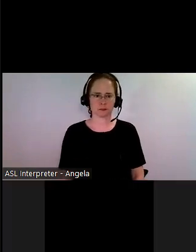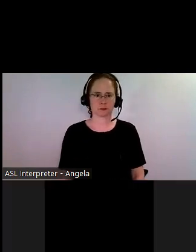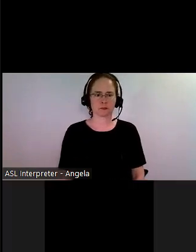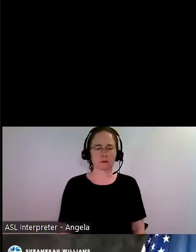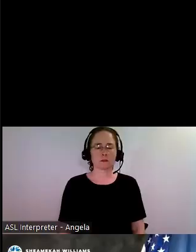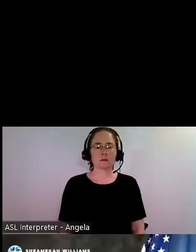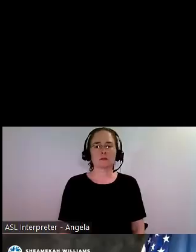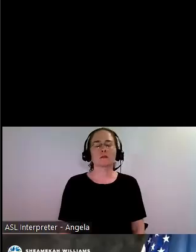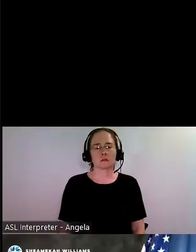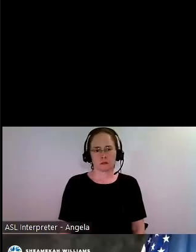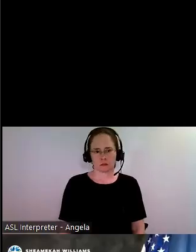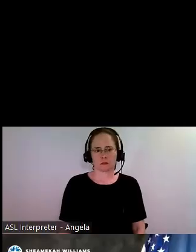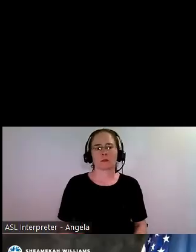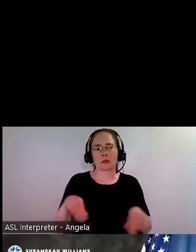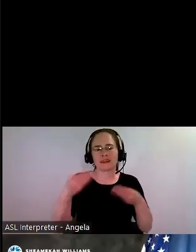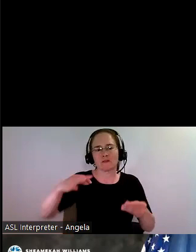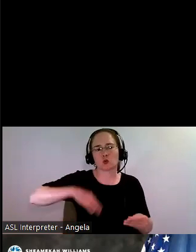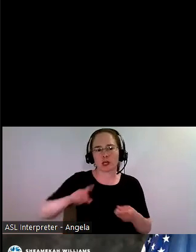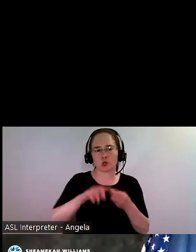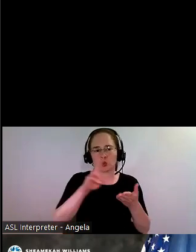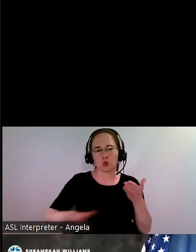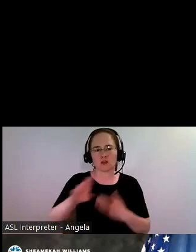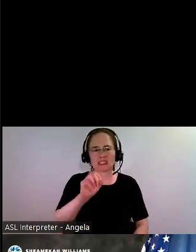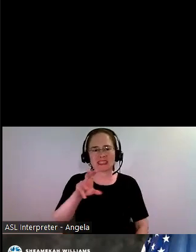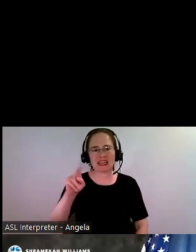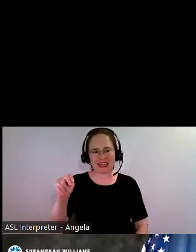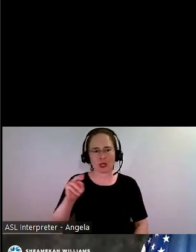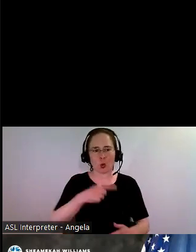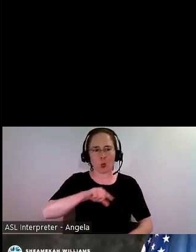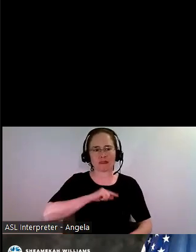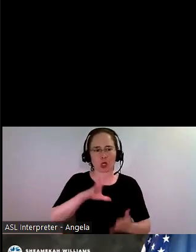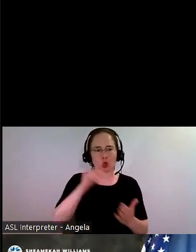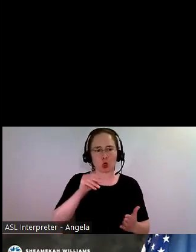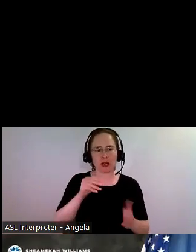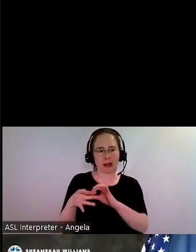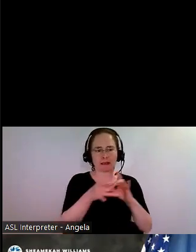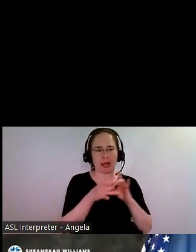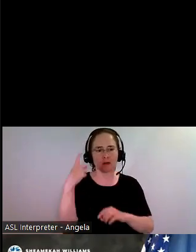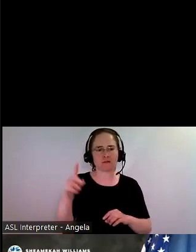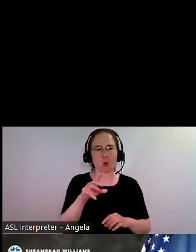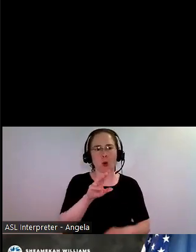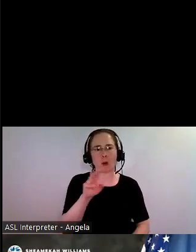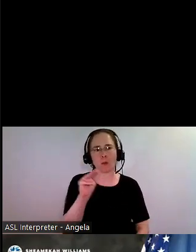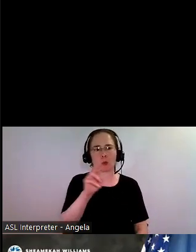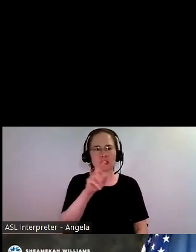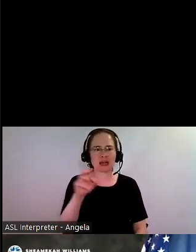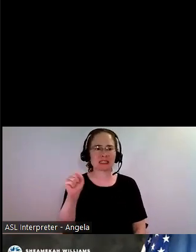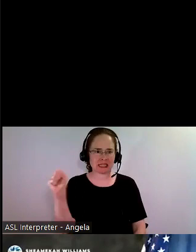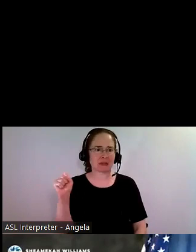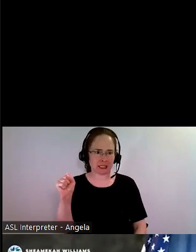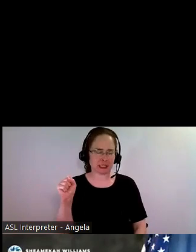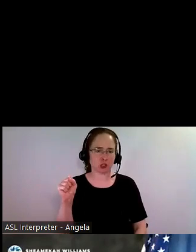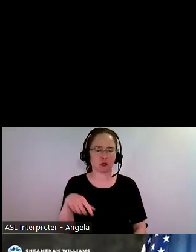Again, I want to credit the University of Connecticut Quality Learning Collaborative for mobile response and stabilization on this. This is